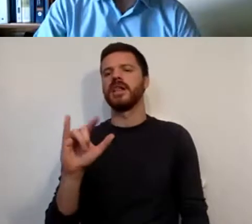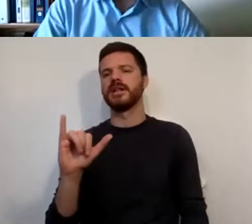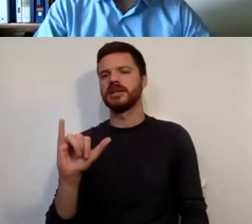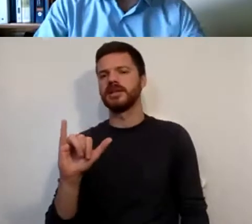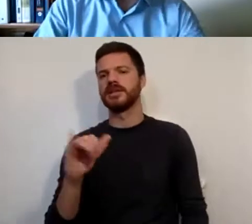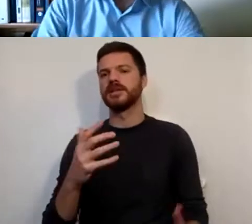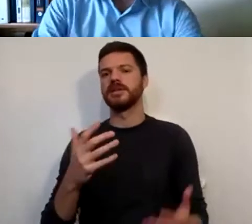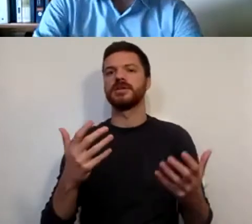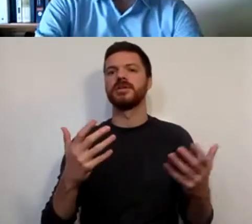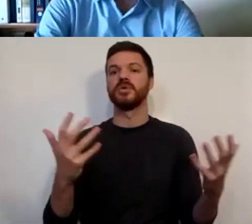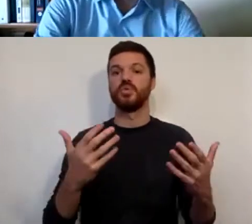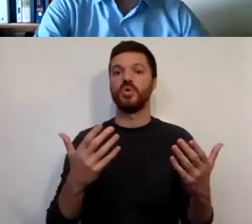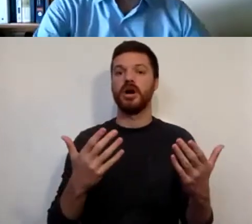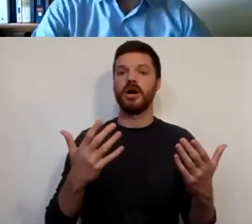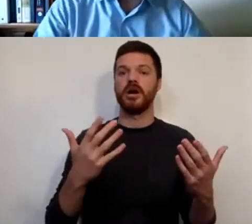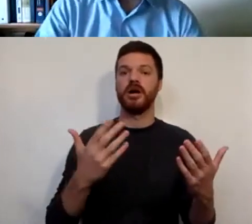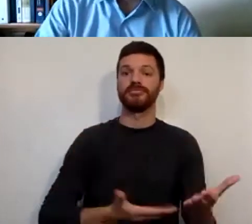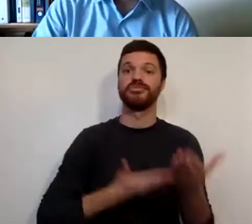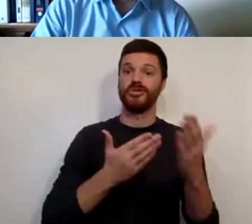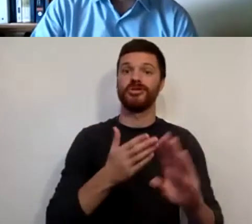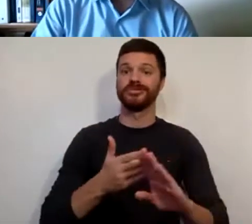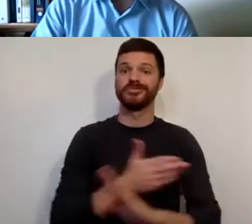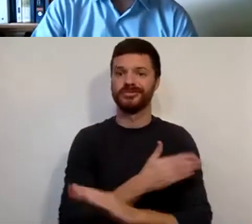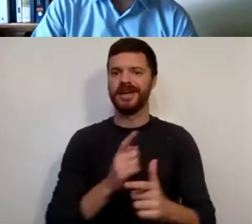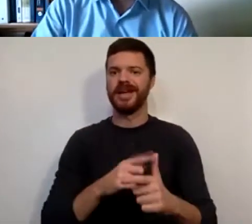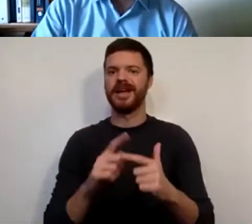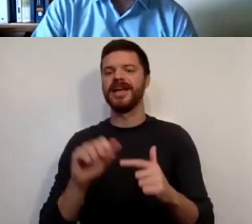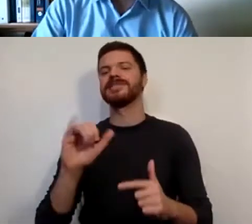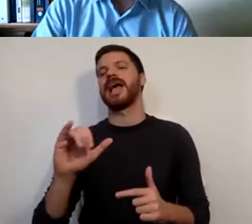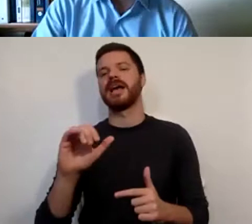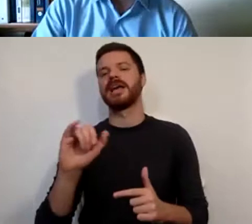taken up by the action targets, if you use the